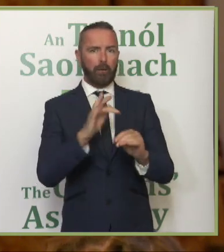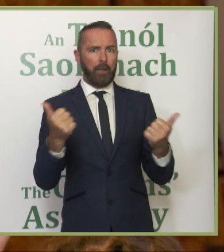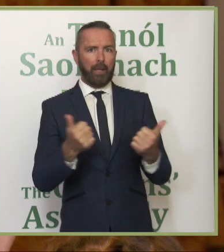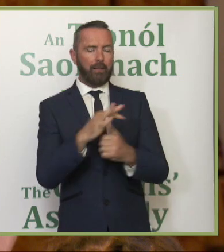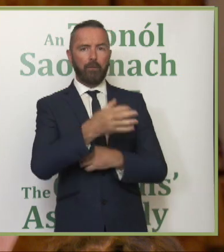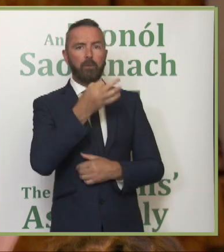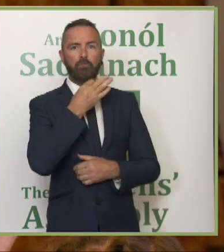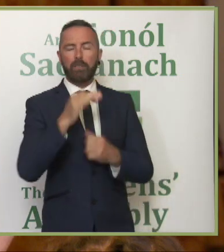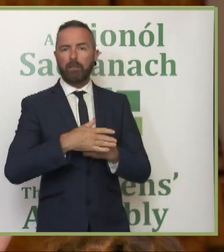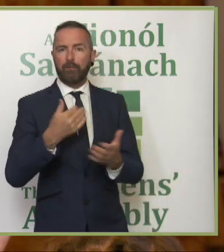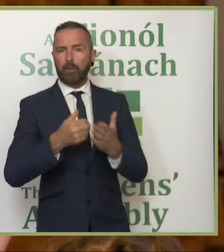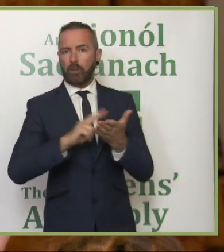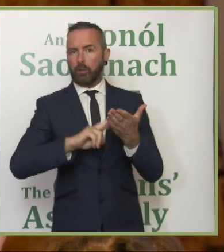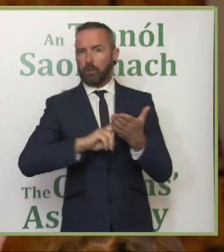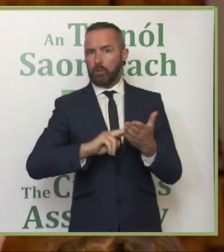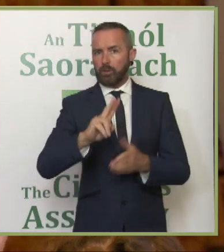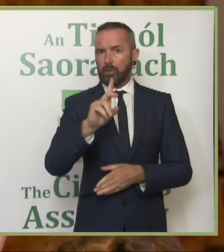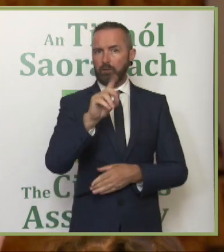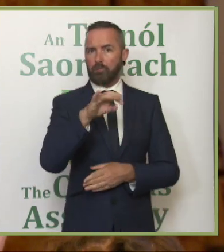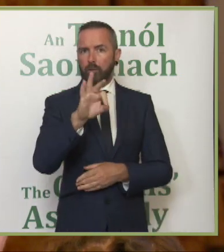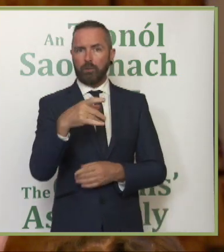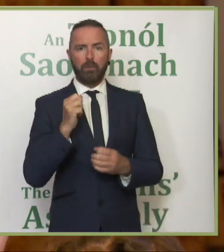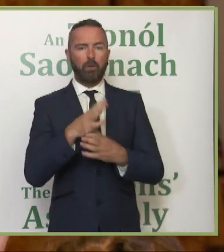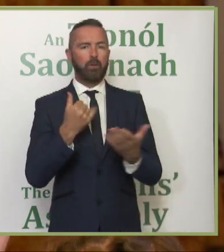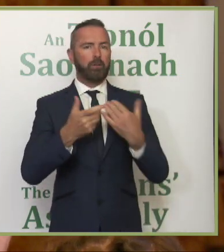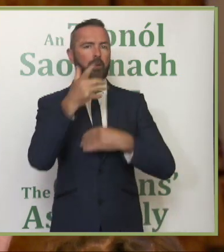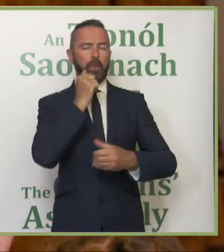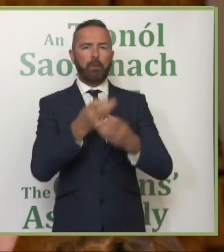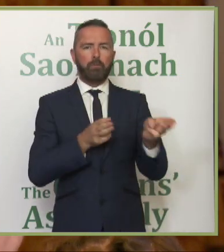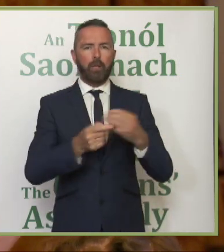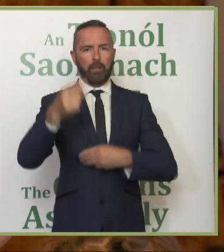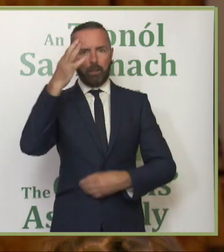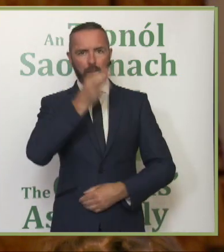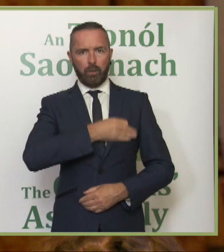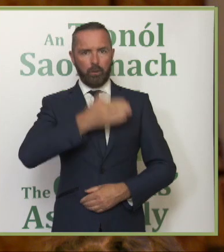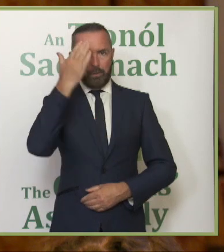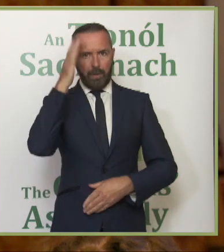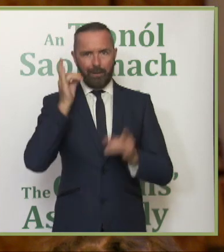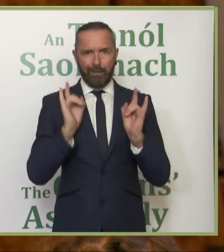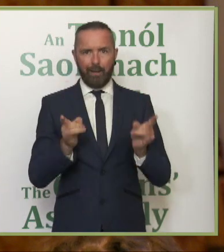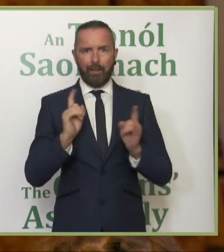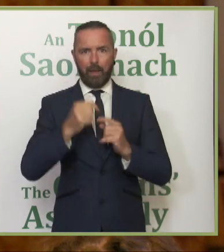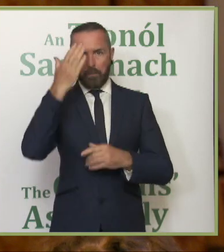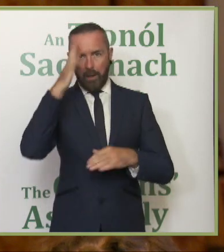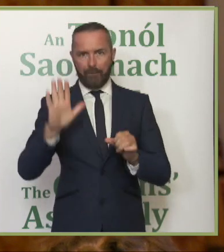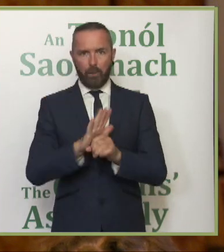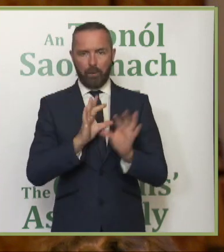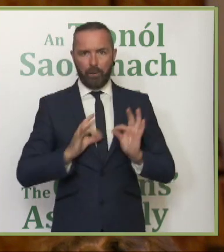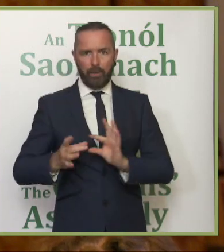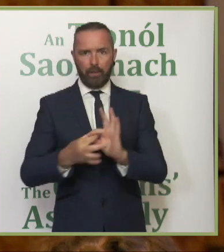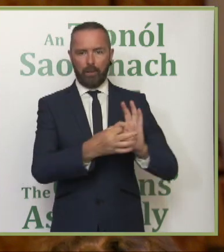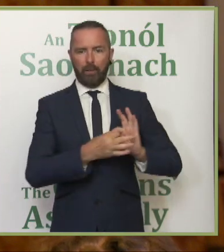and risks of drugs, whether it's, practicing good mental health and mindfulness. And if I could use an example where